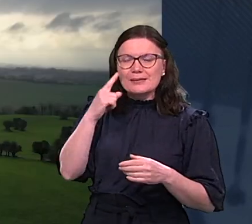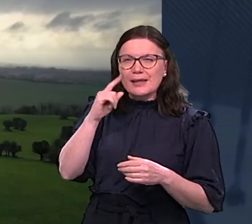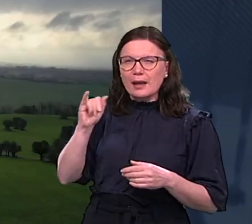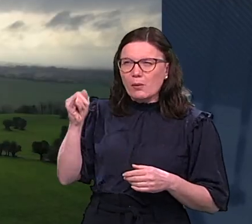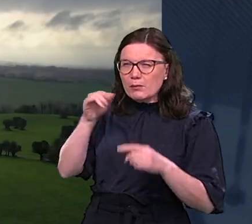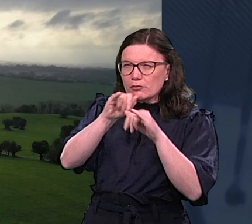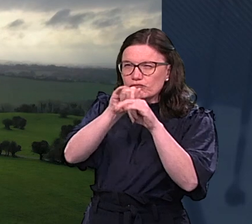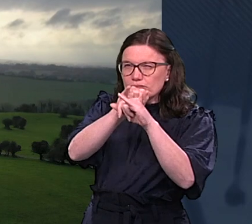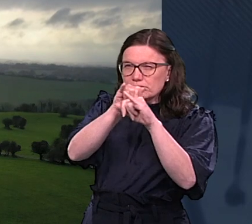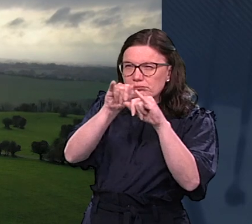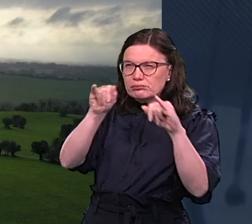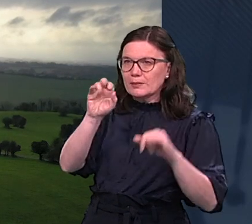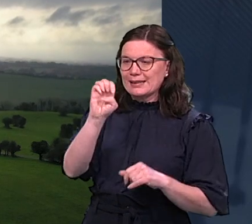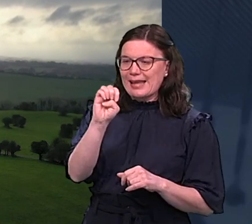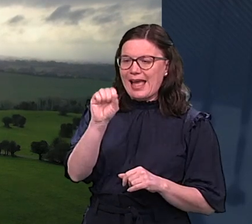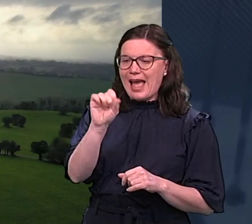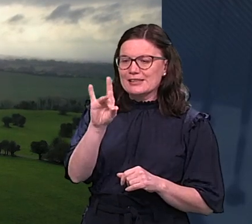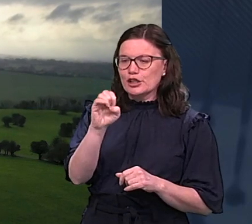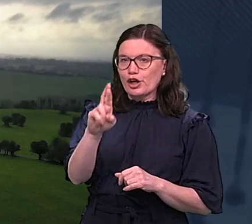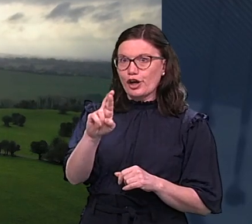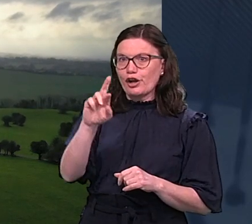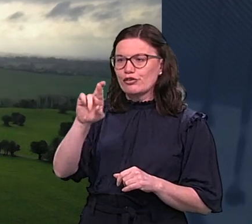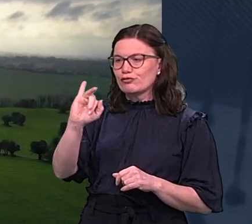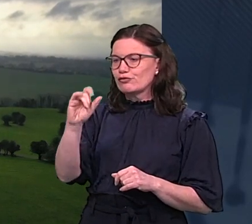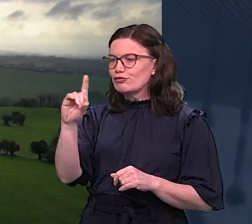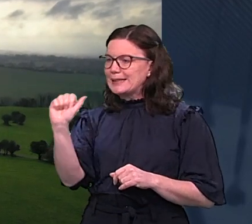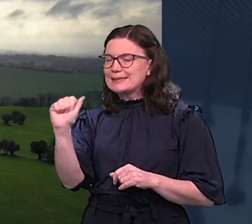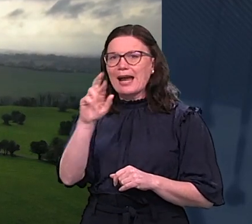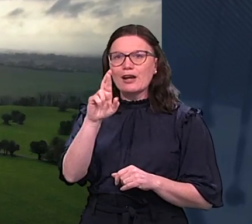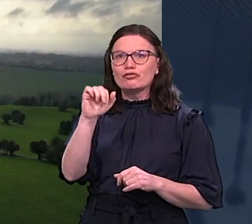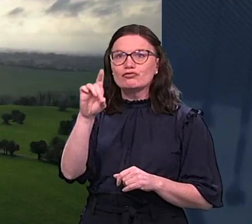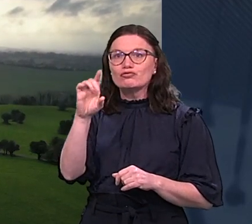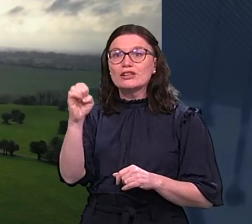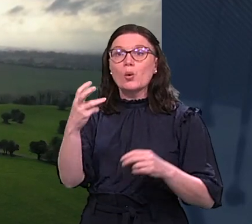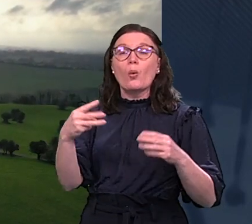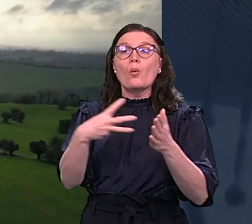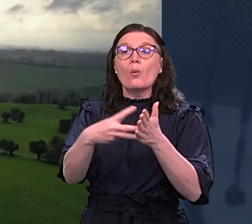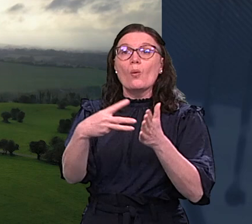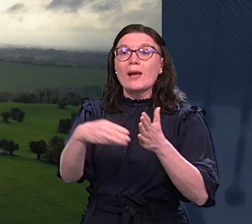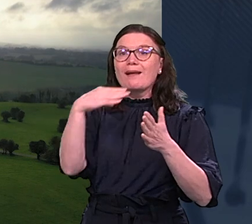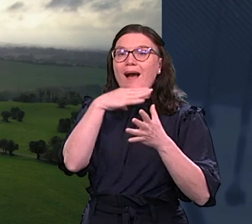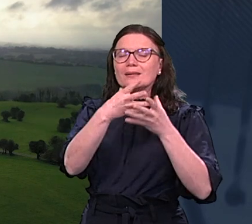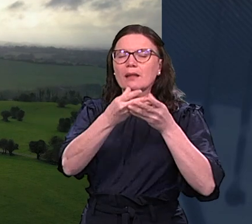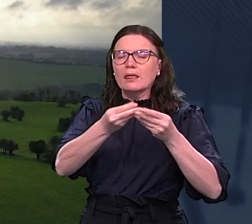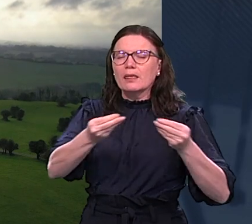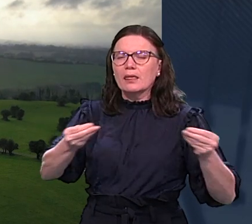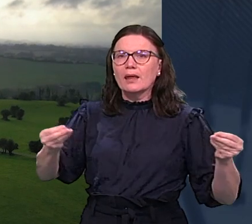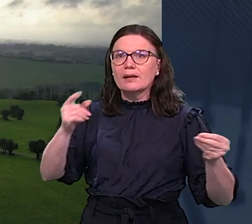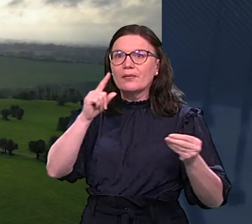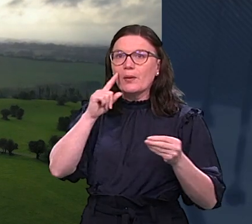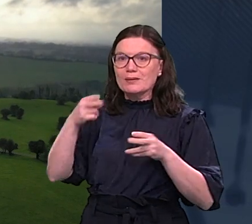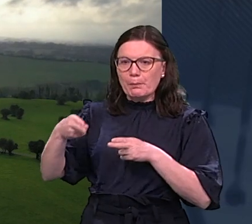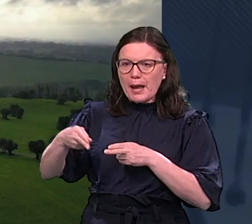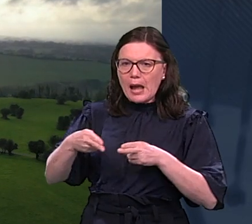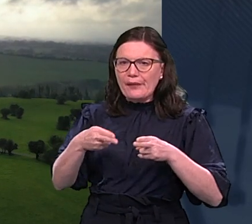through Ireland. And that's the Escarida. 10,000 years ago, the ice melted, and the glacier came and carved this whole way from the east all